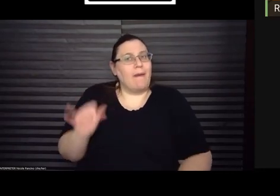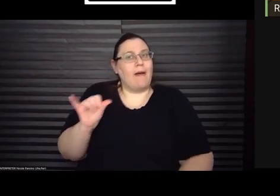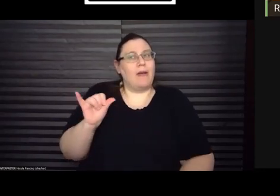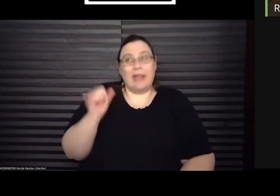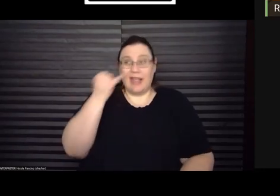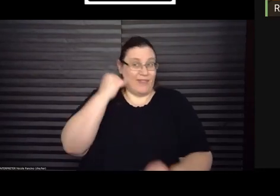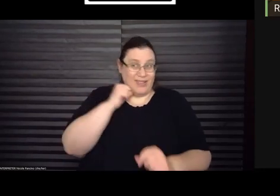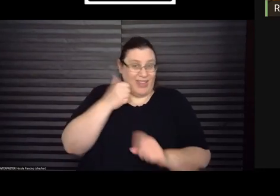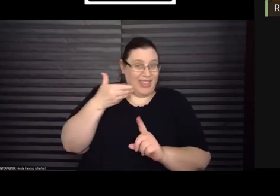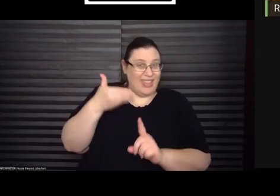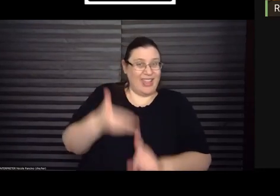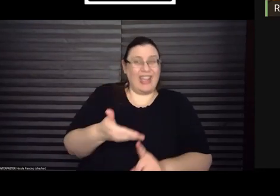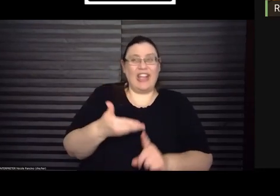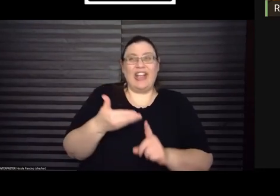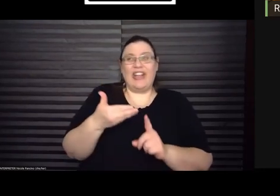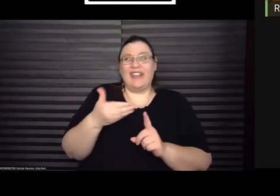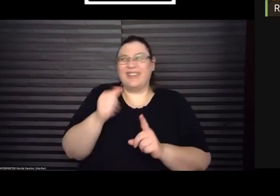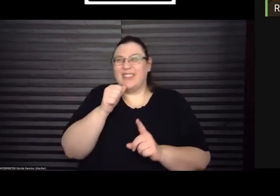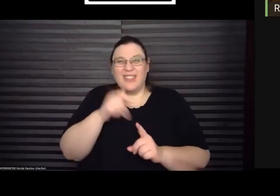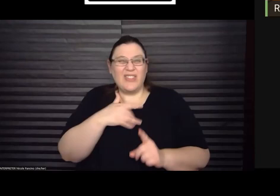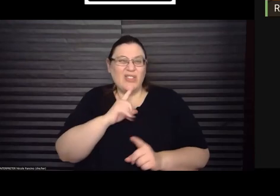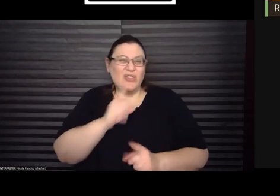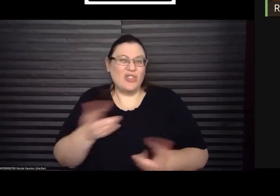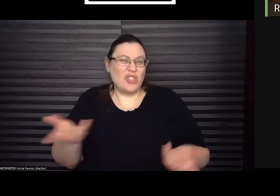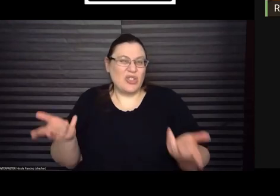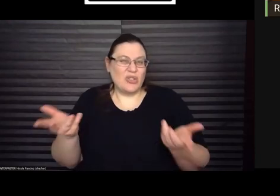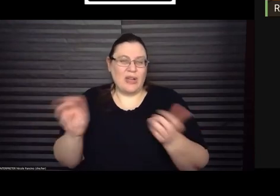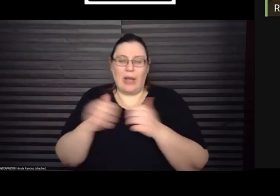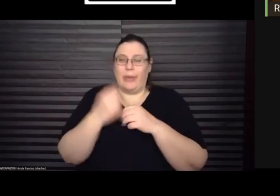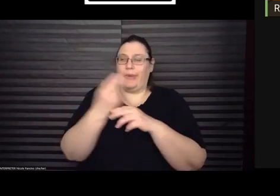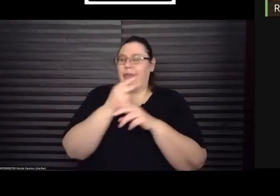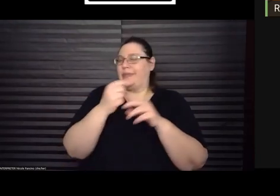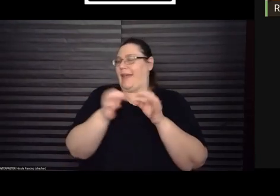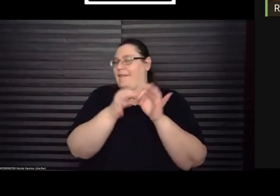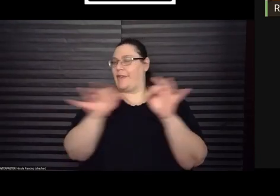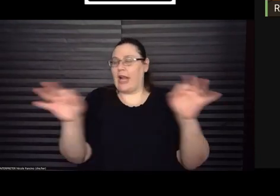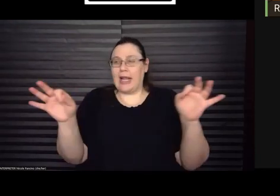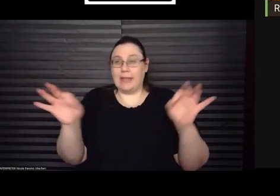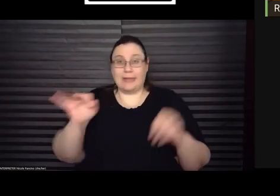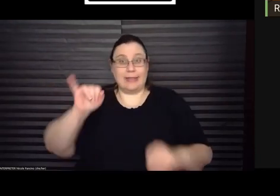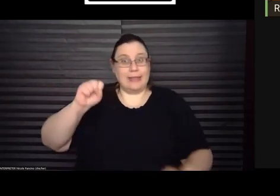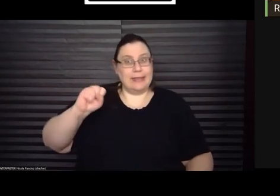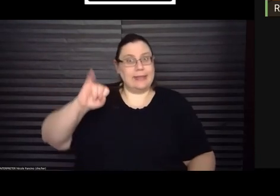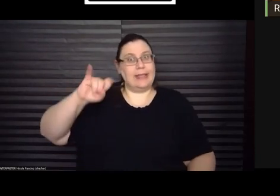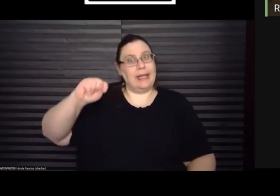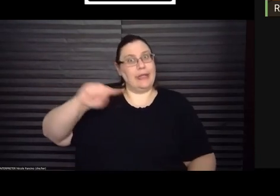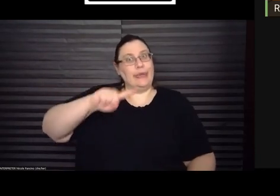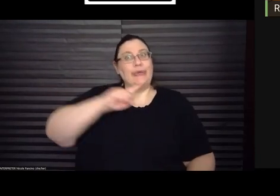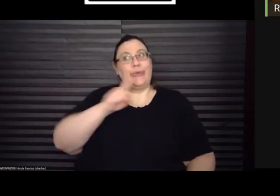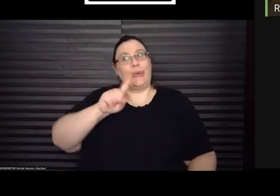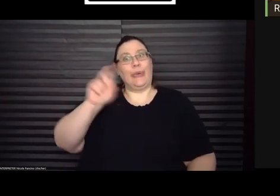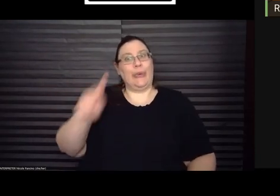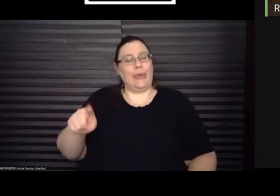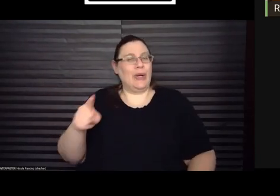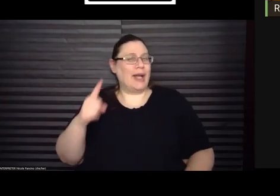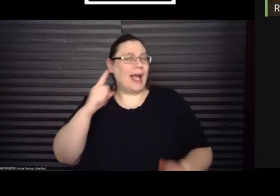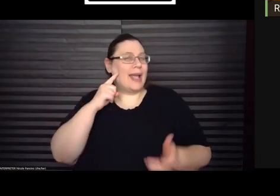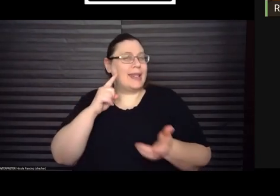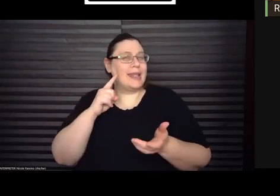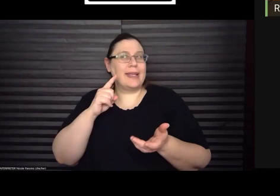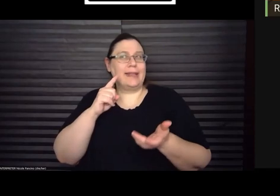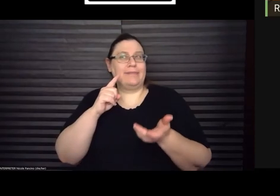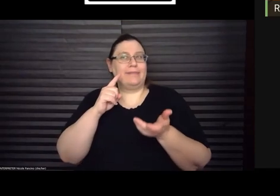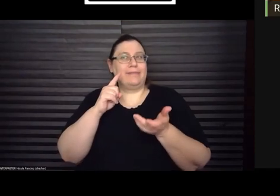then it doesn't feel, you know, true, as we use that phrase in fiction, like, is it true? And I often think of